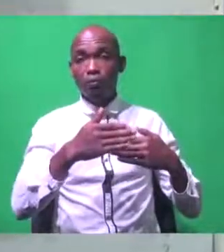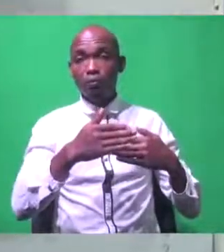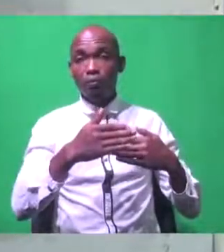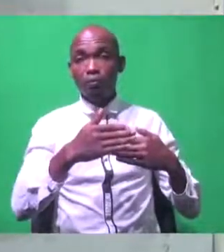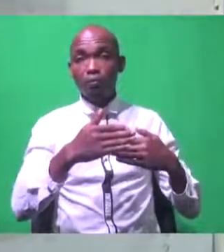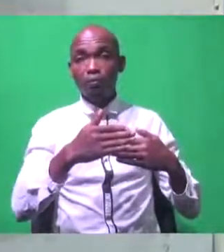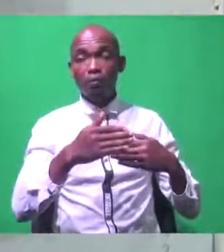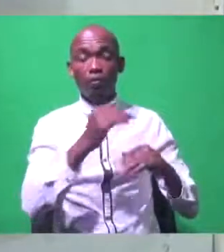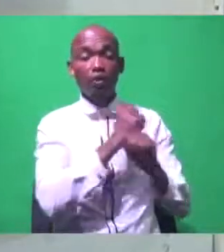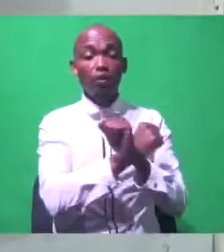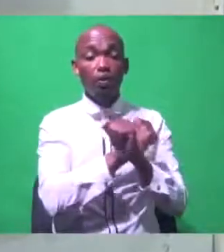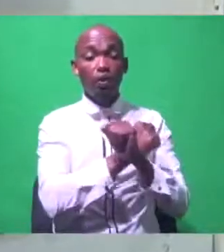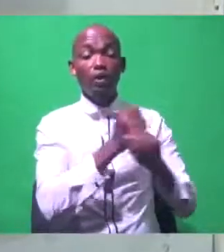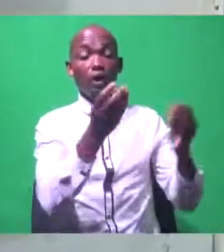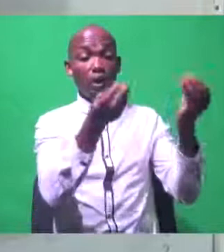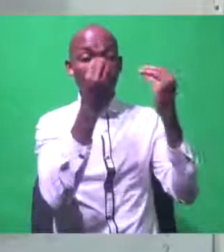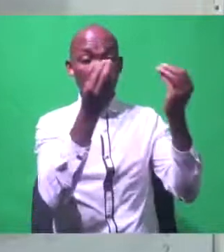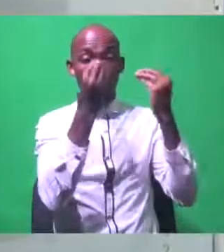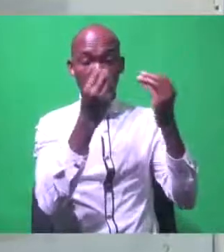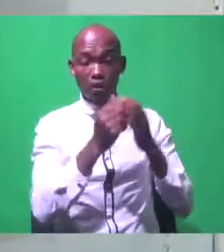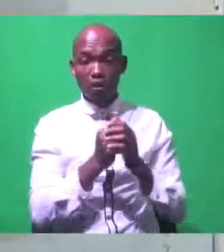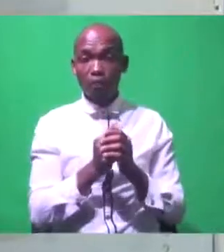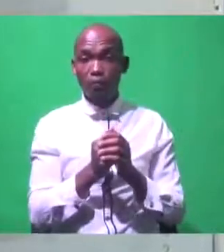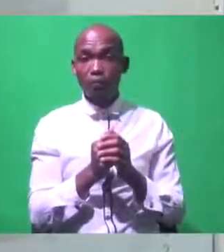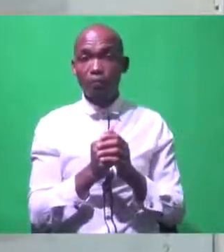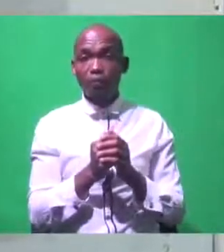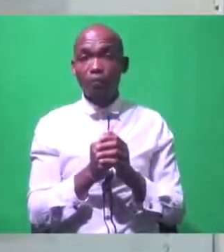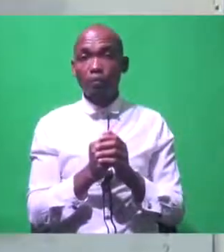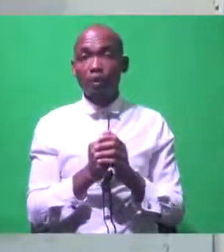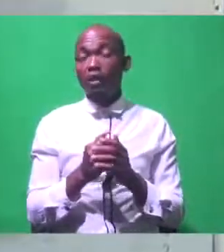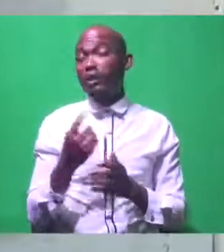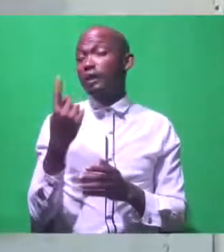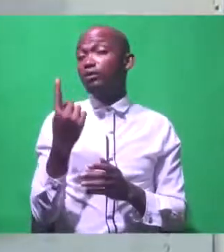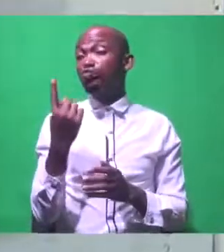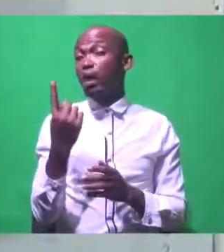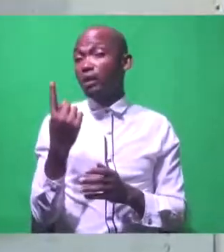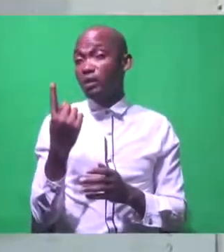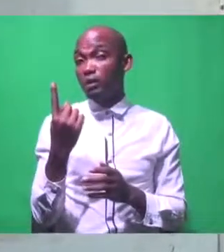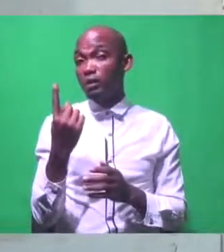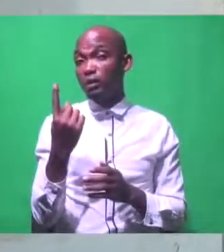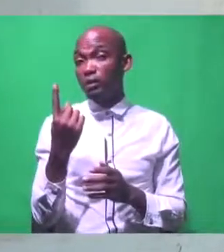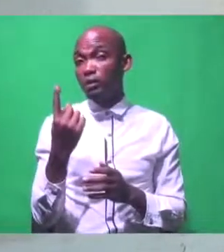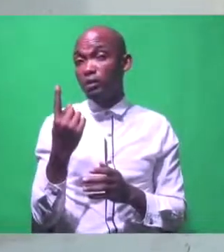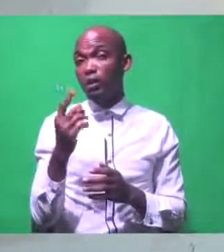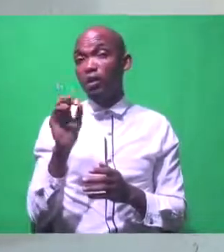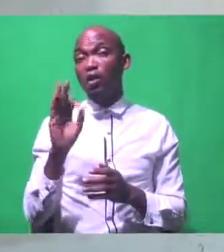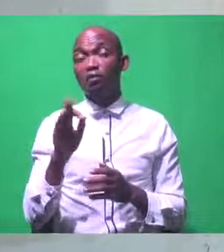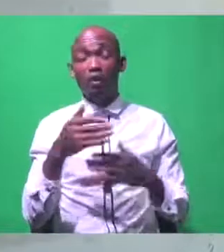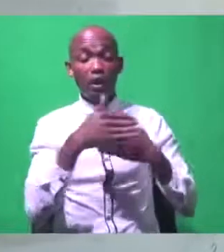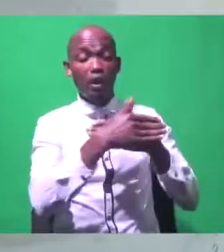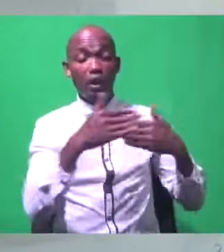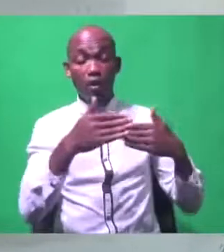colonial education and is one of the languages